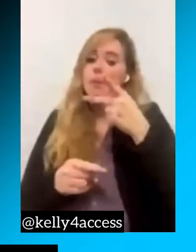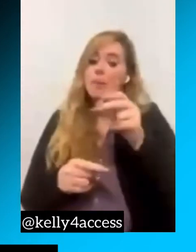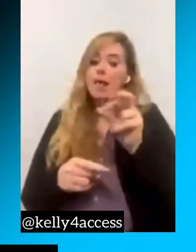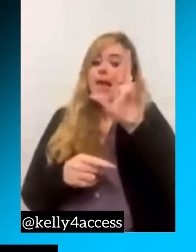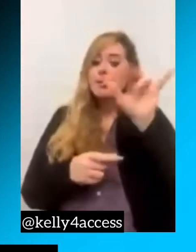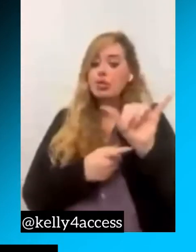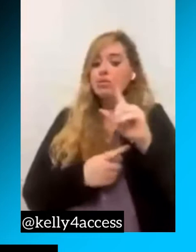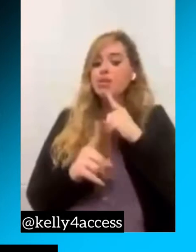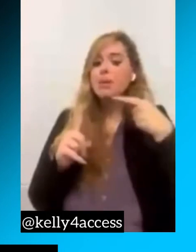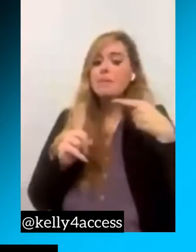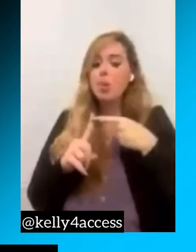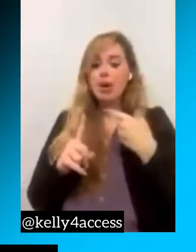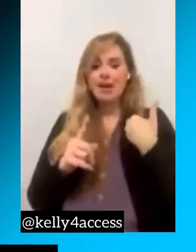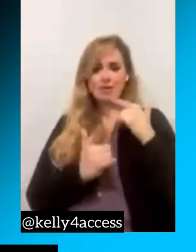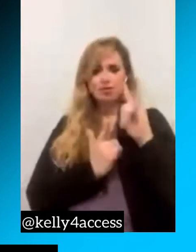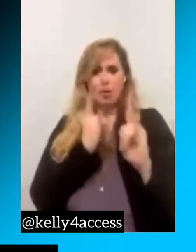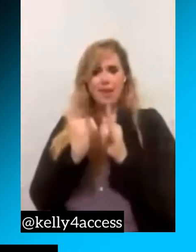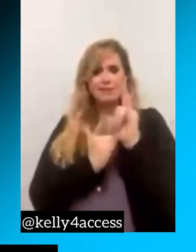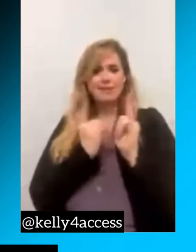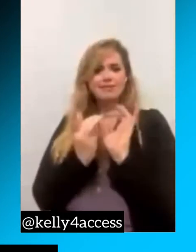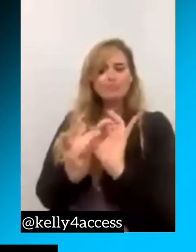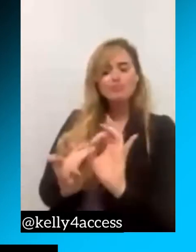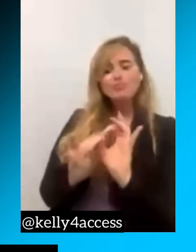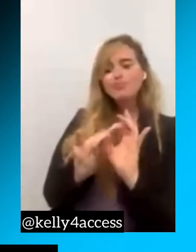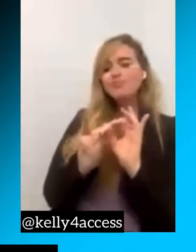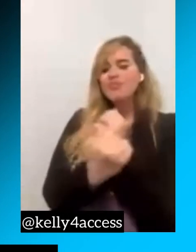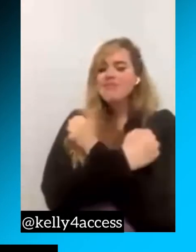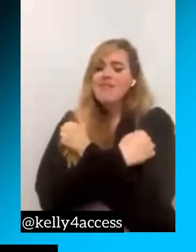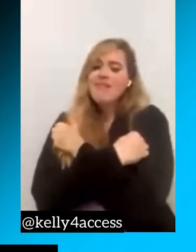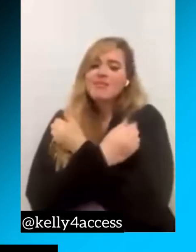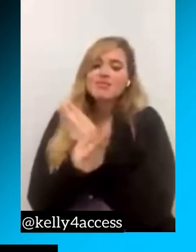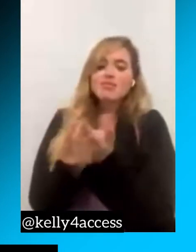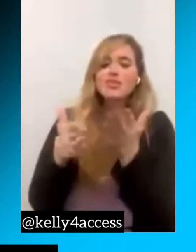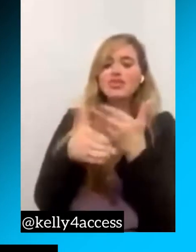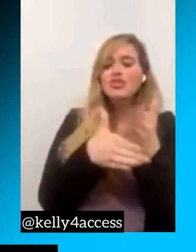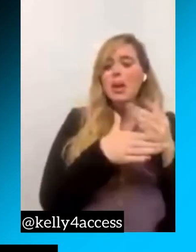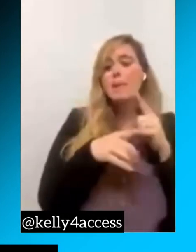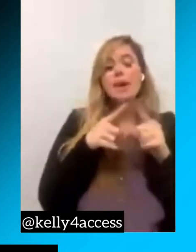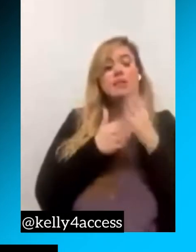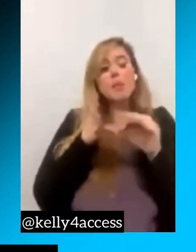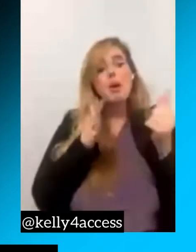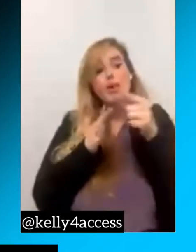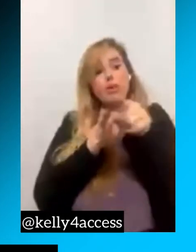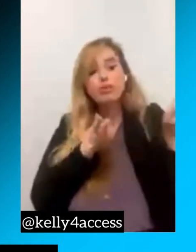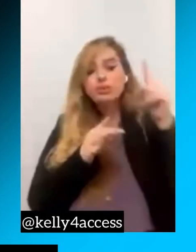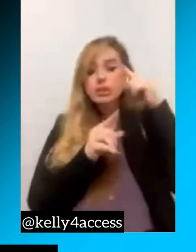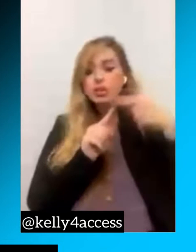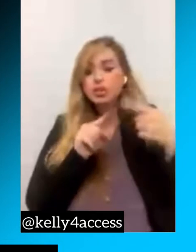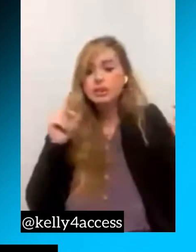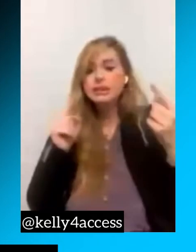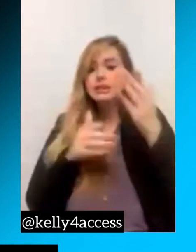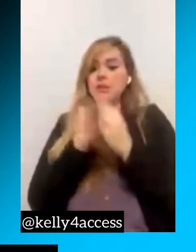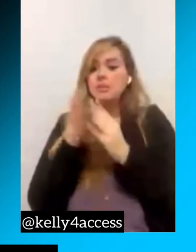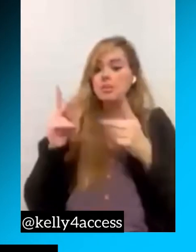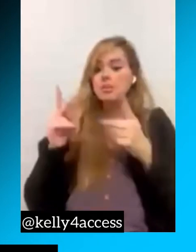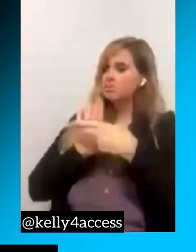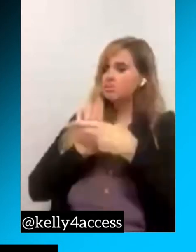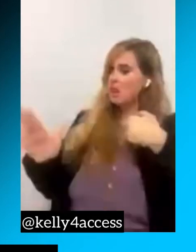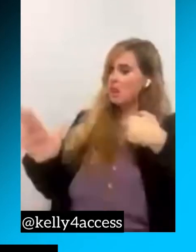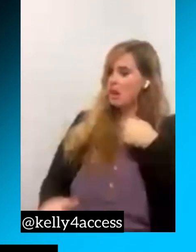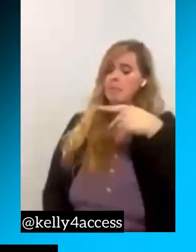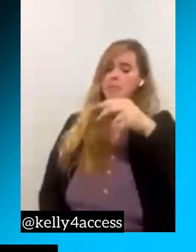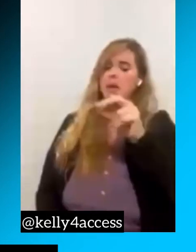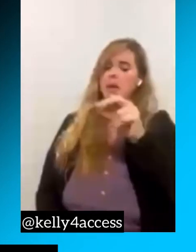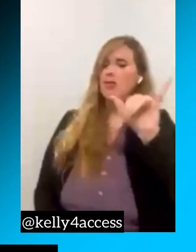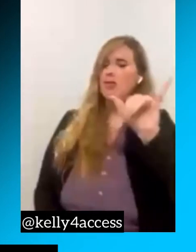the romantic aspect for me, but some people also disagree with that. They also say they're polyamorous when they have only